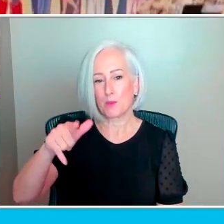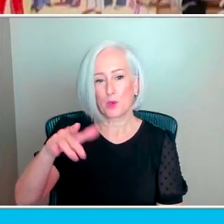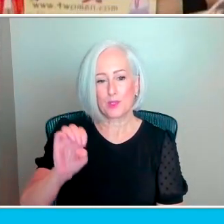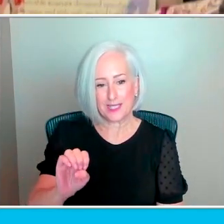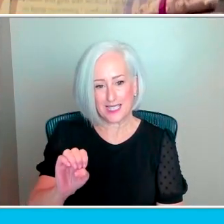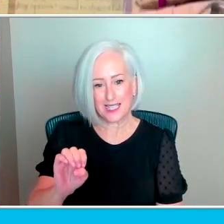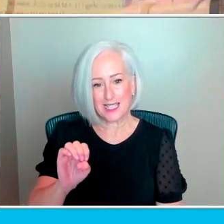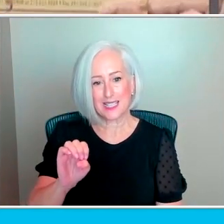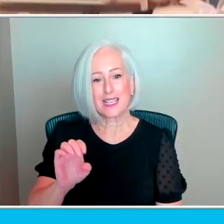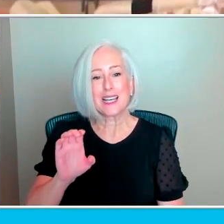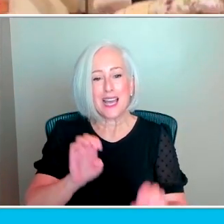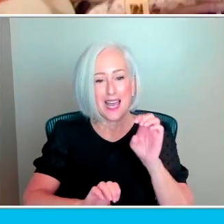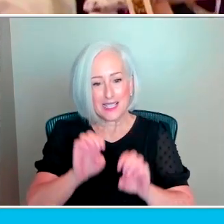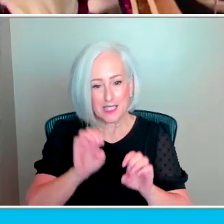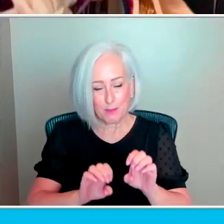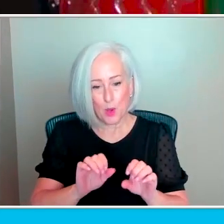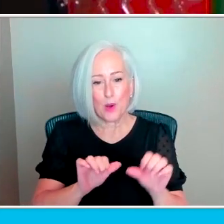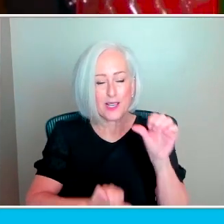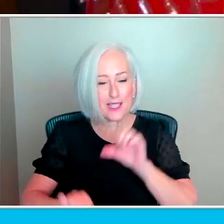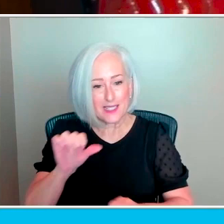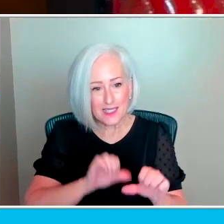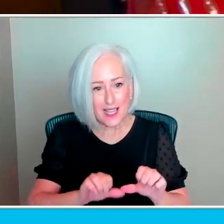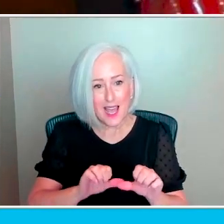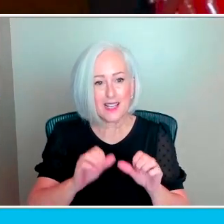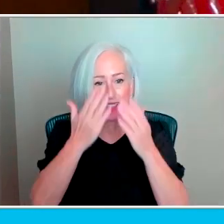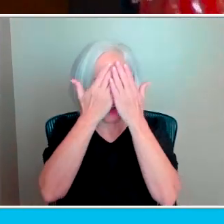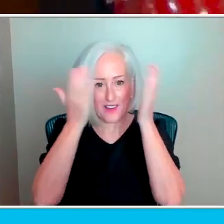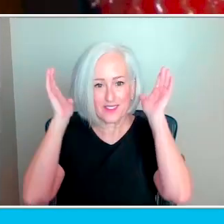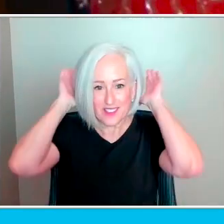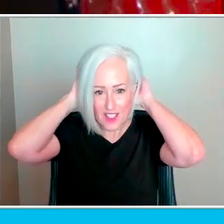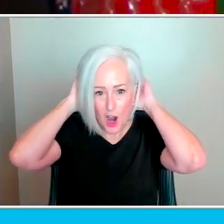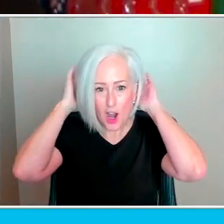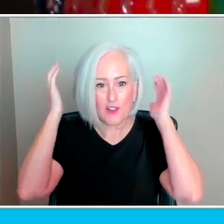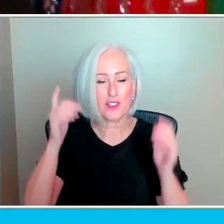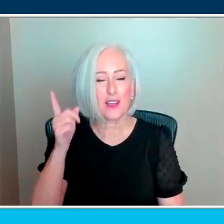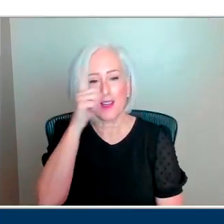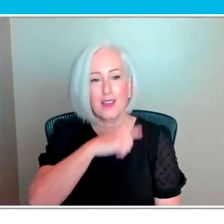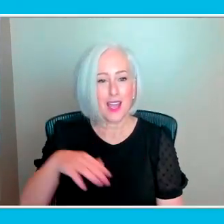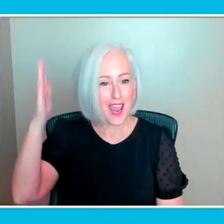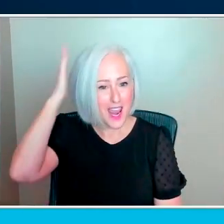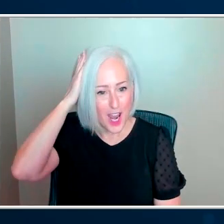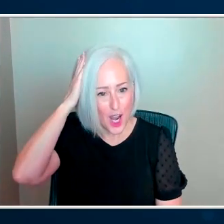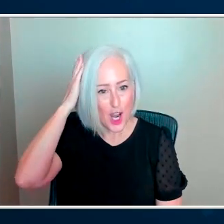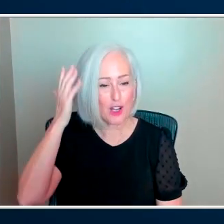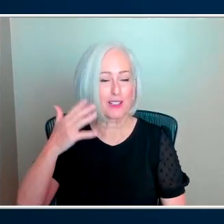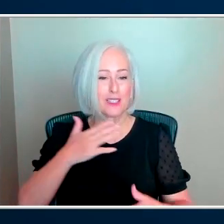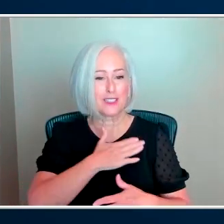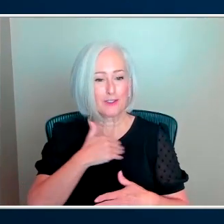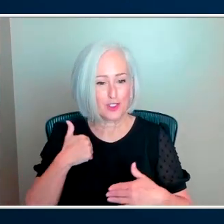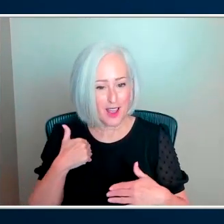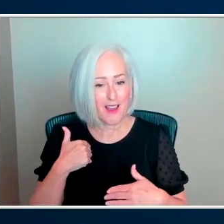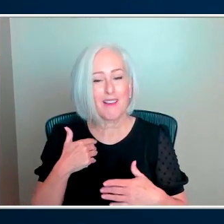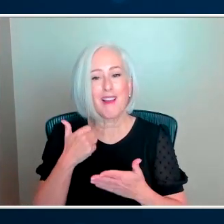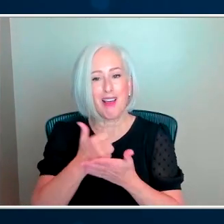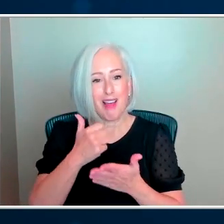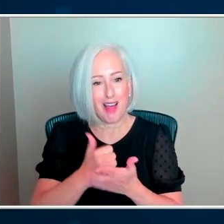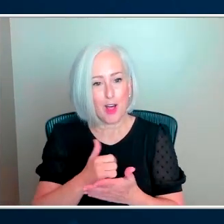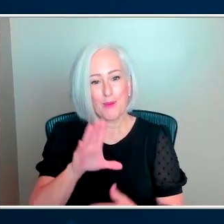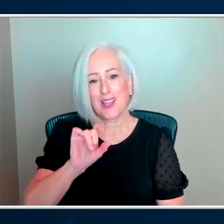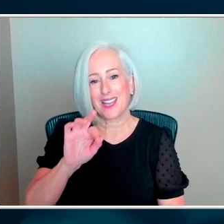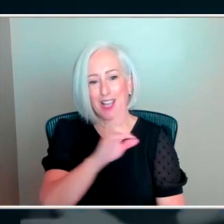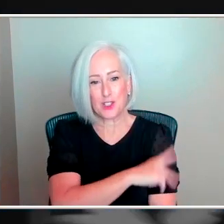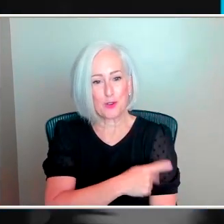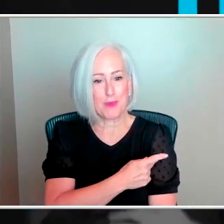proving headscarves, wigs, and prosthetic chests are crucial for cancer patients. That's Wednesday at 8 a.m.